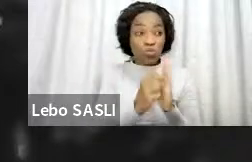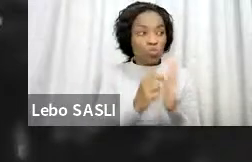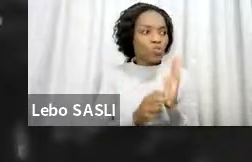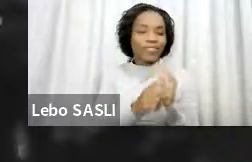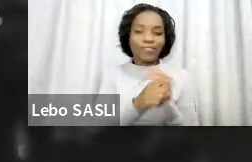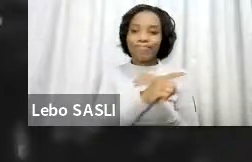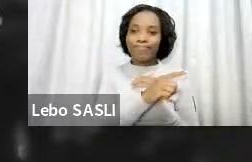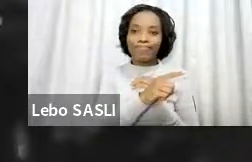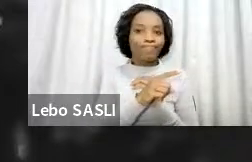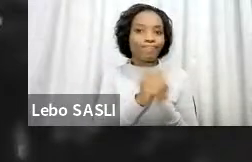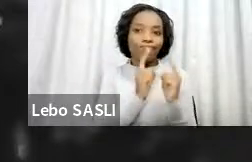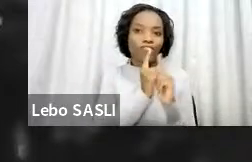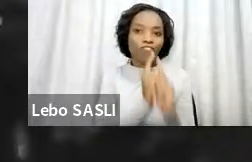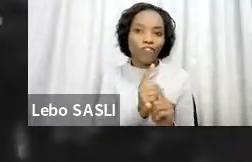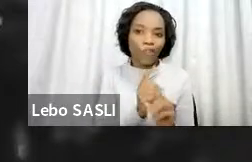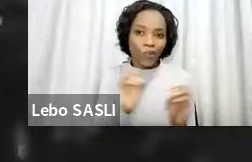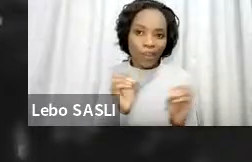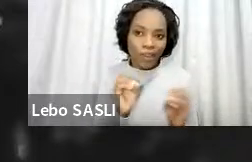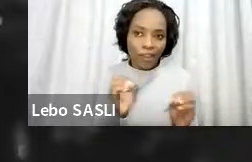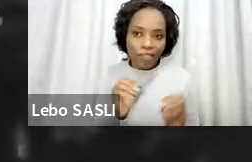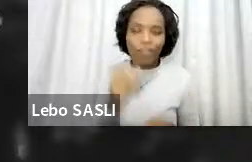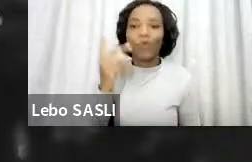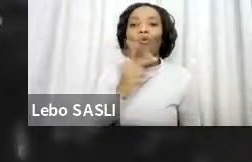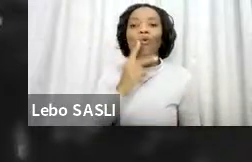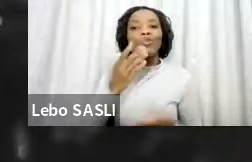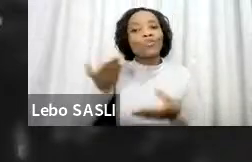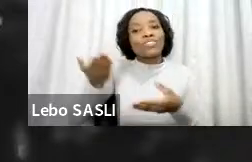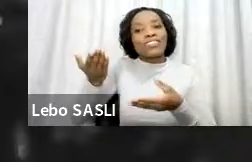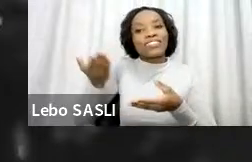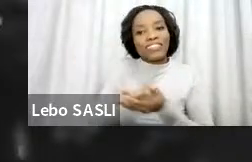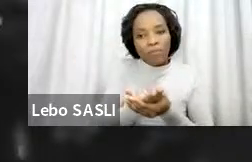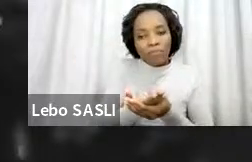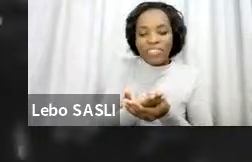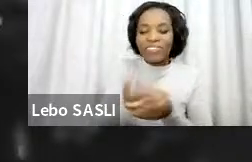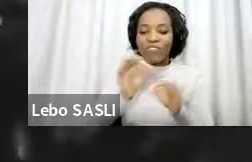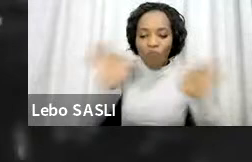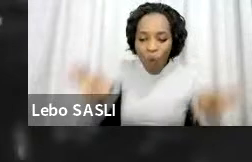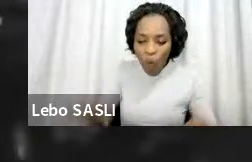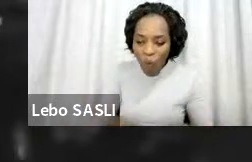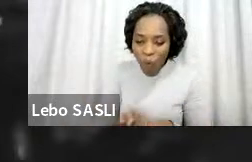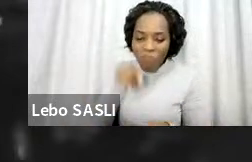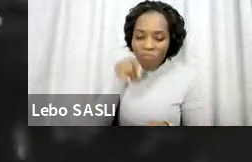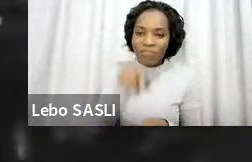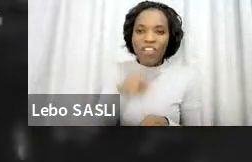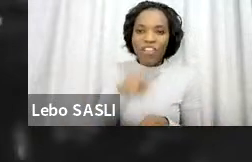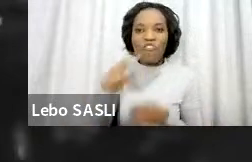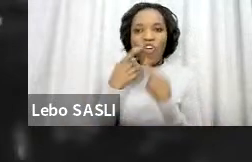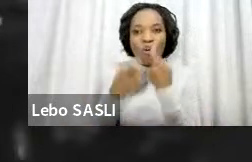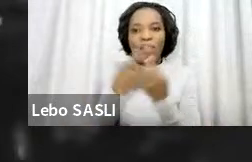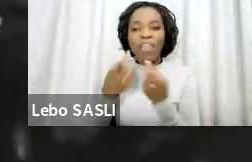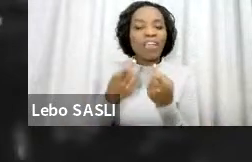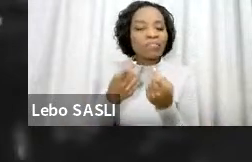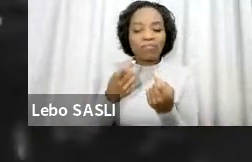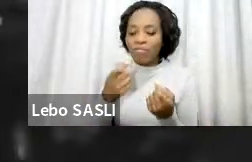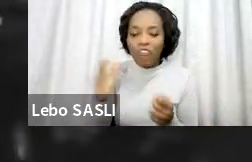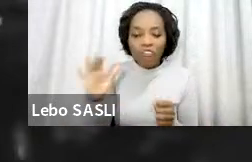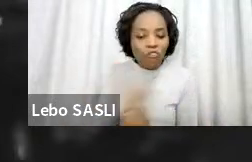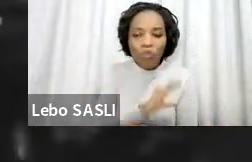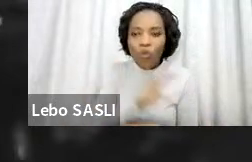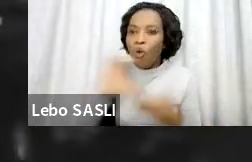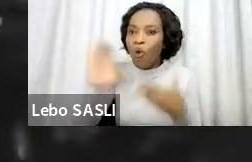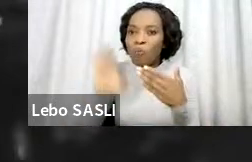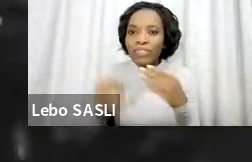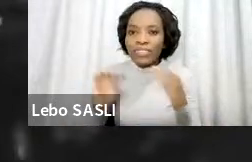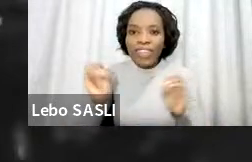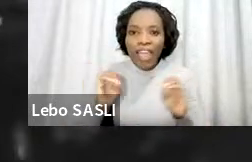We also note that there's incomplete submission of complaints form, and also that the taxpayers do not